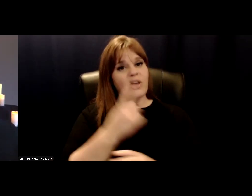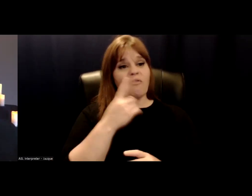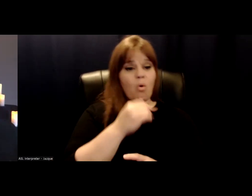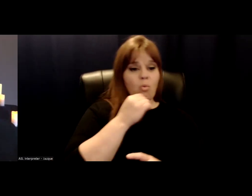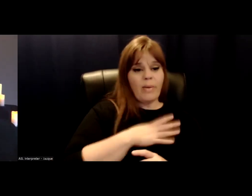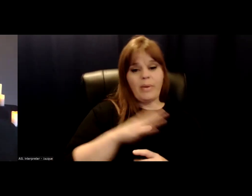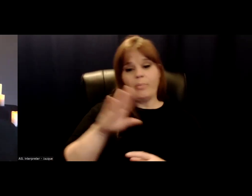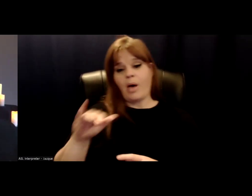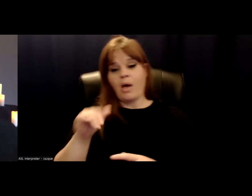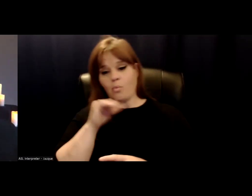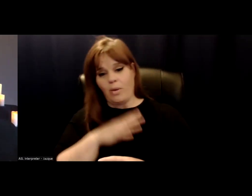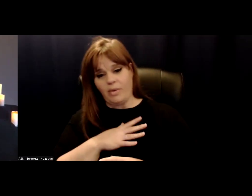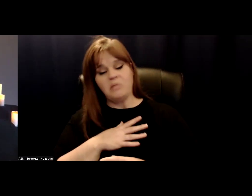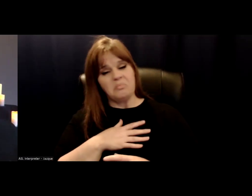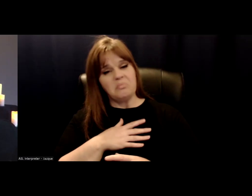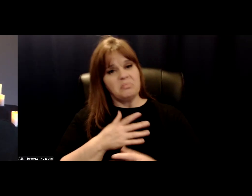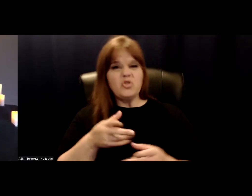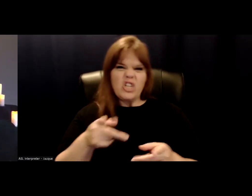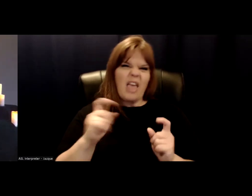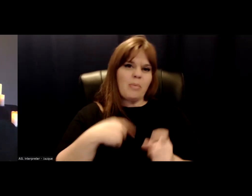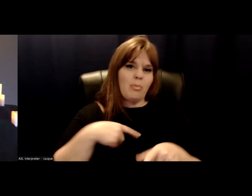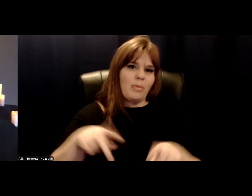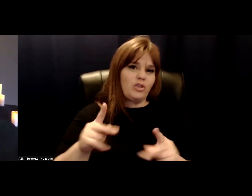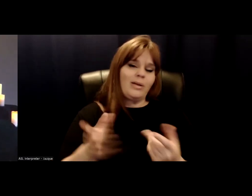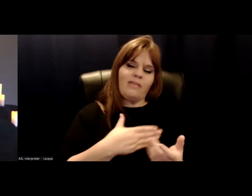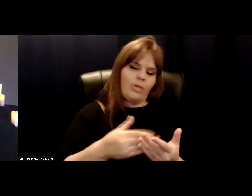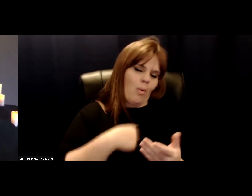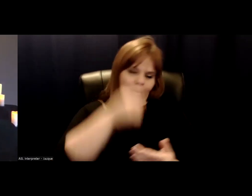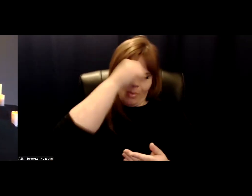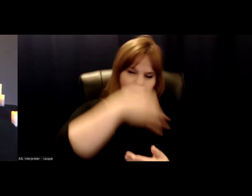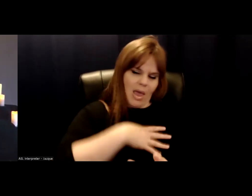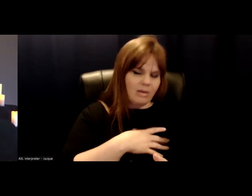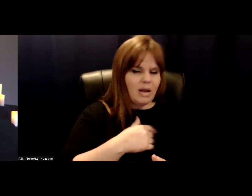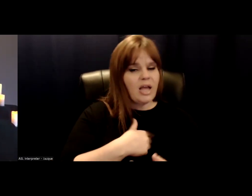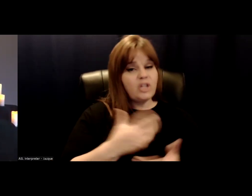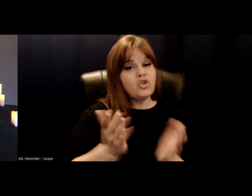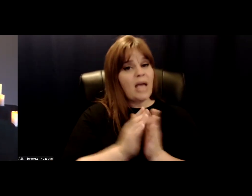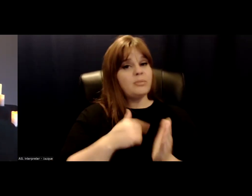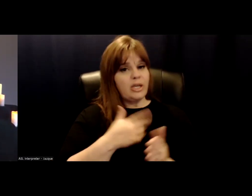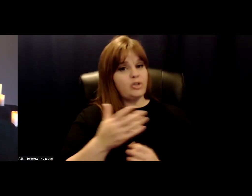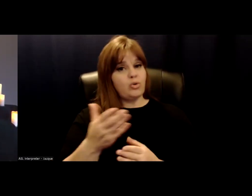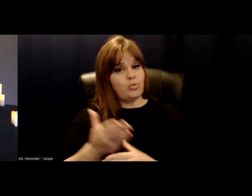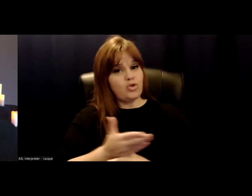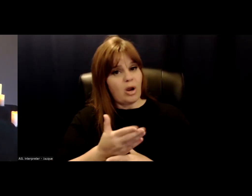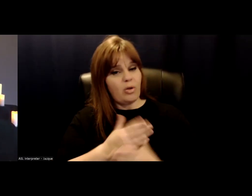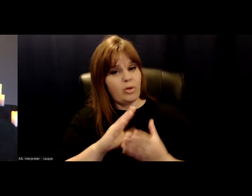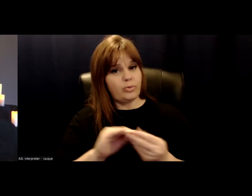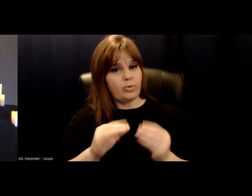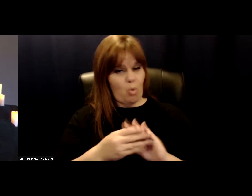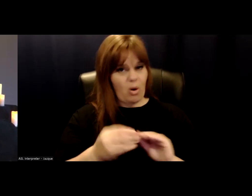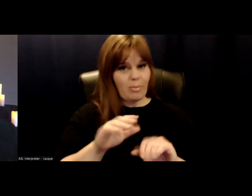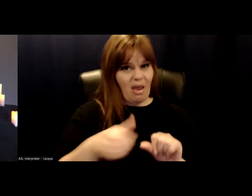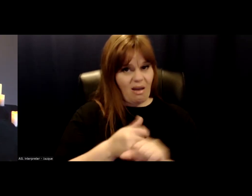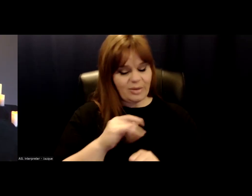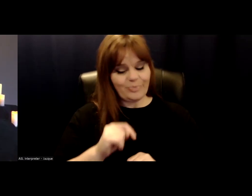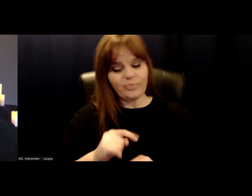and asked that I share the story behind it, which is unfortunately all too common. It's the story